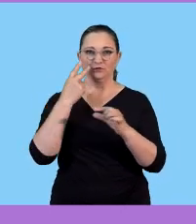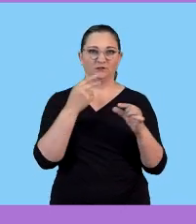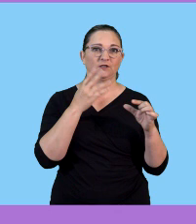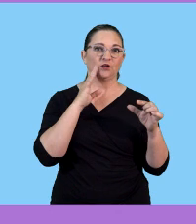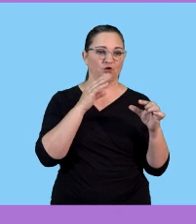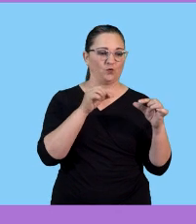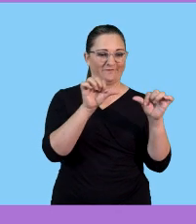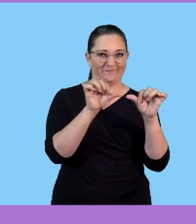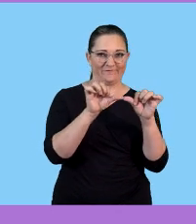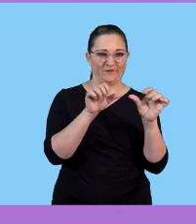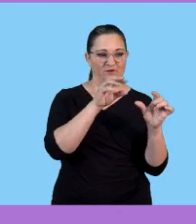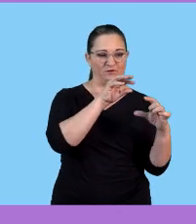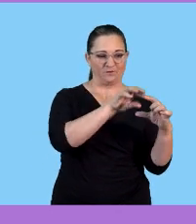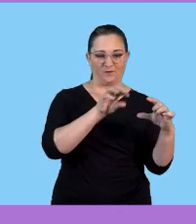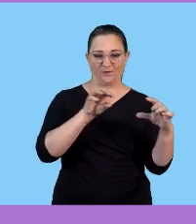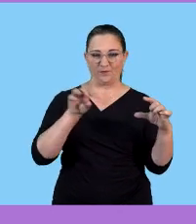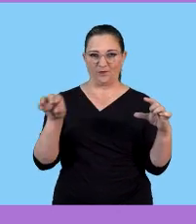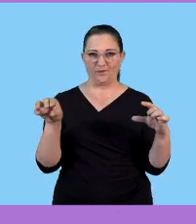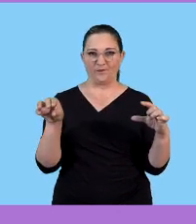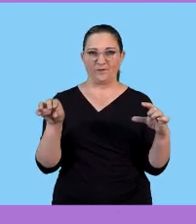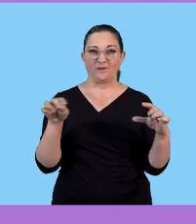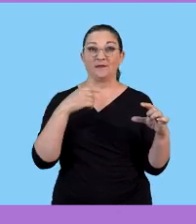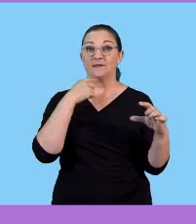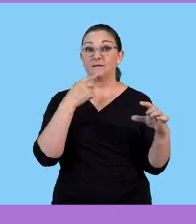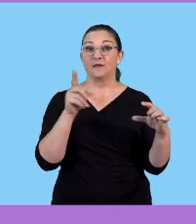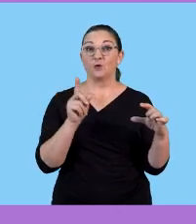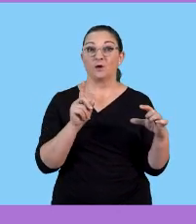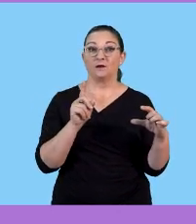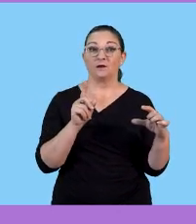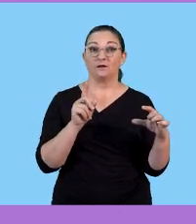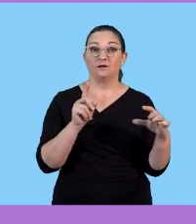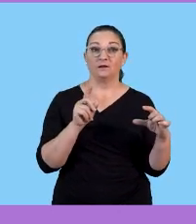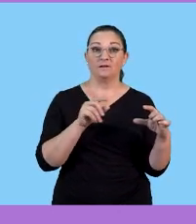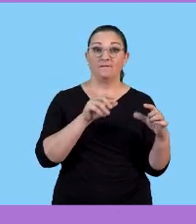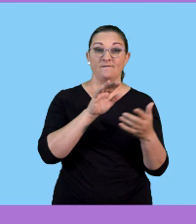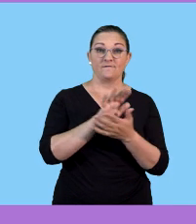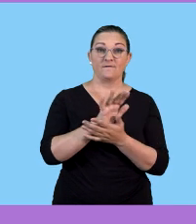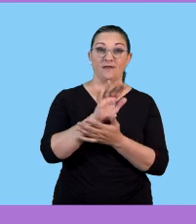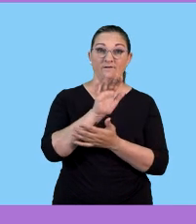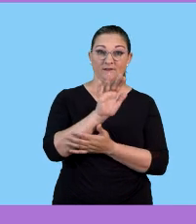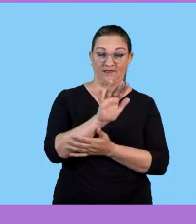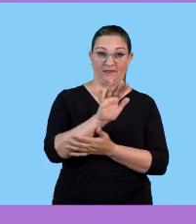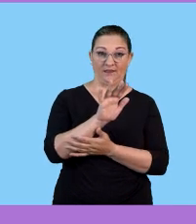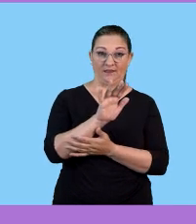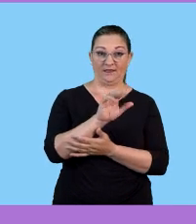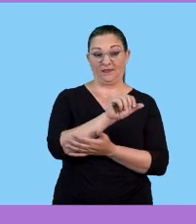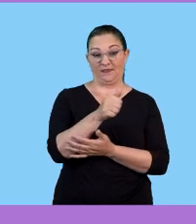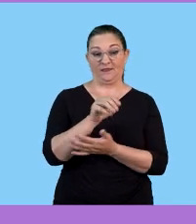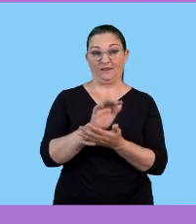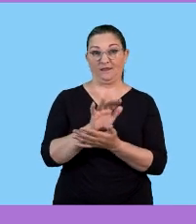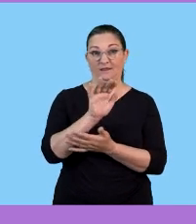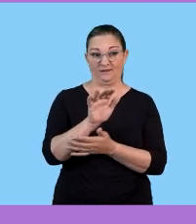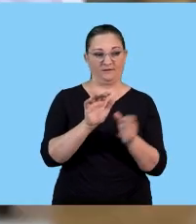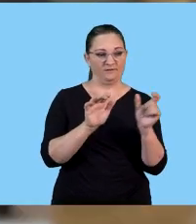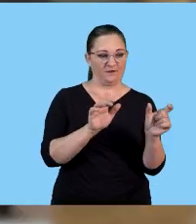forth. We're saying that that measures 15 and that measures 15. Do you see that? It's fitting